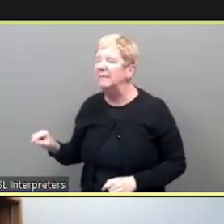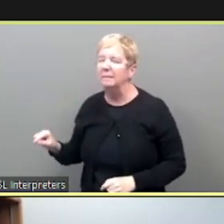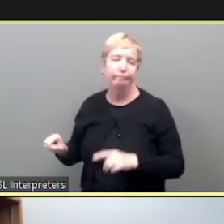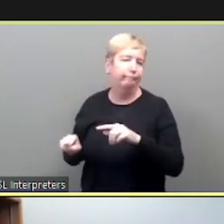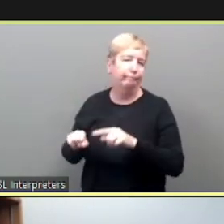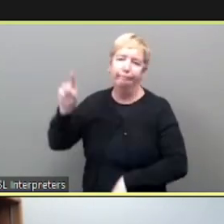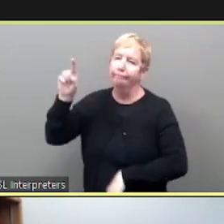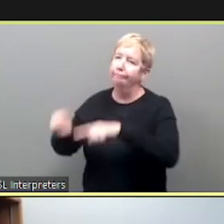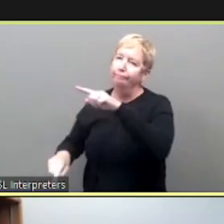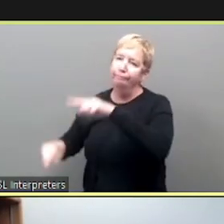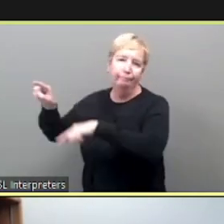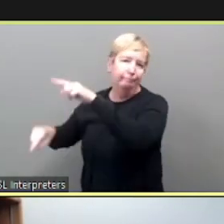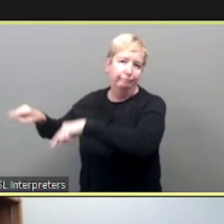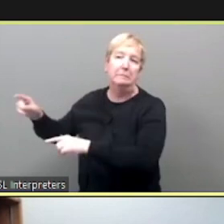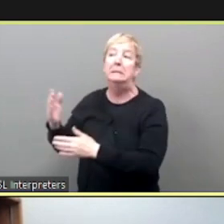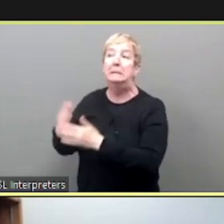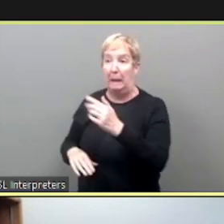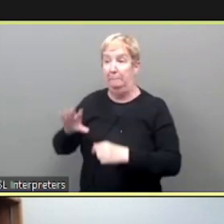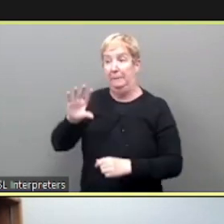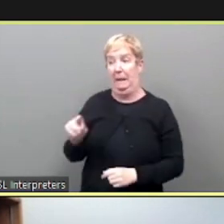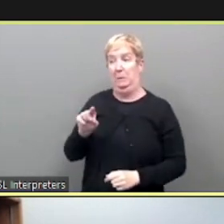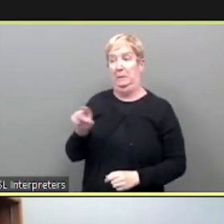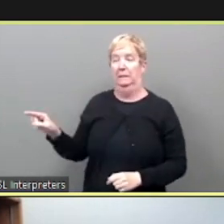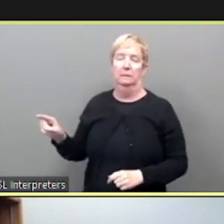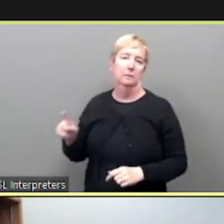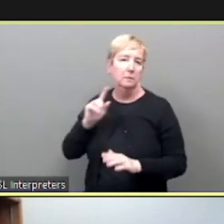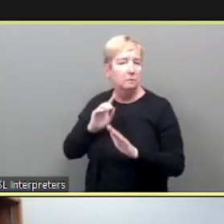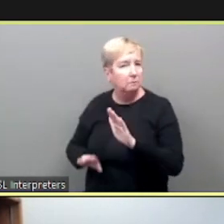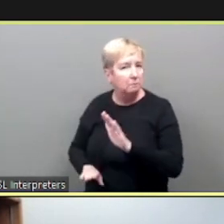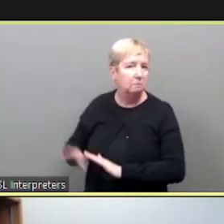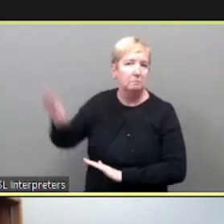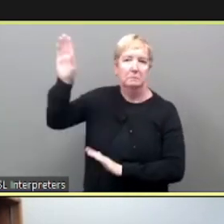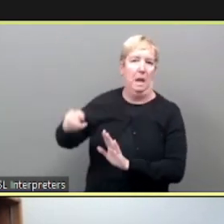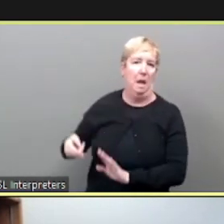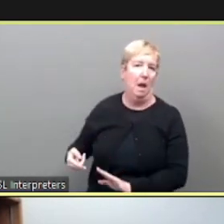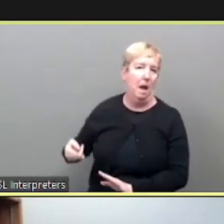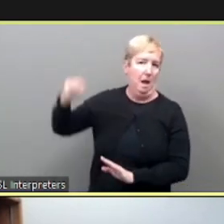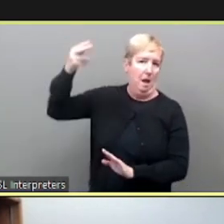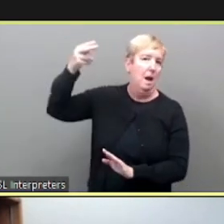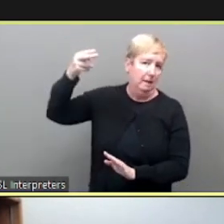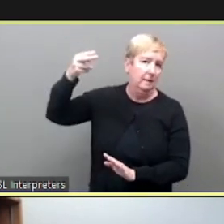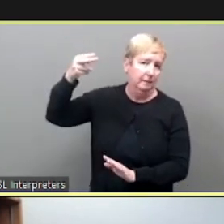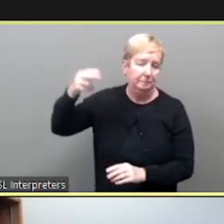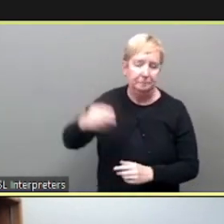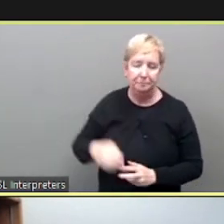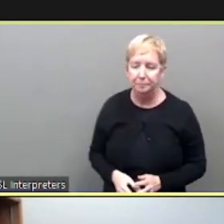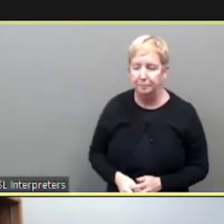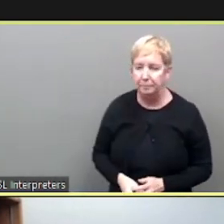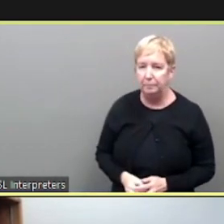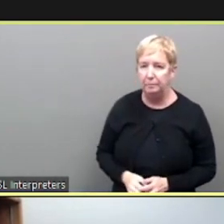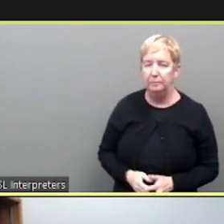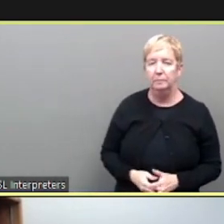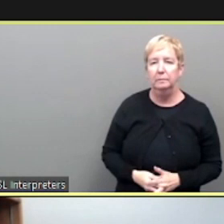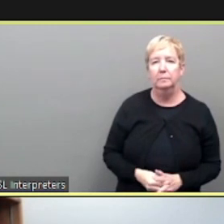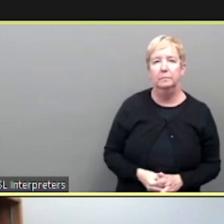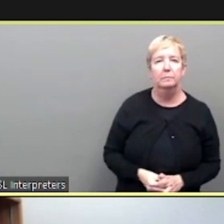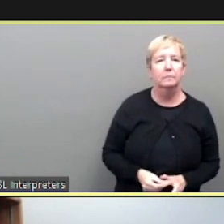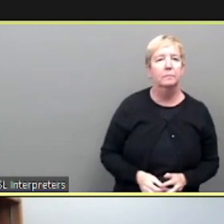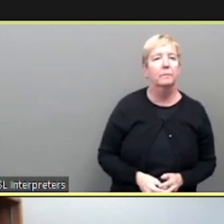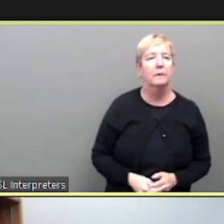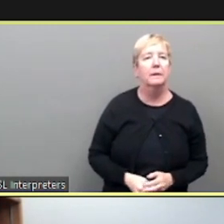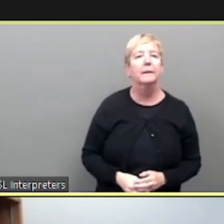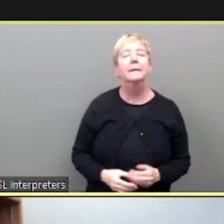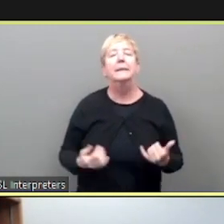by county, and many counties that are still much higher than that number. Next